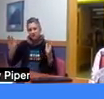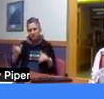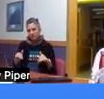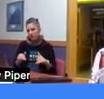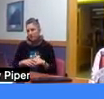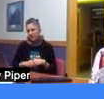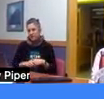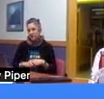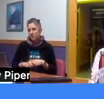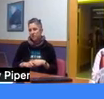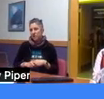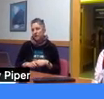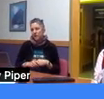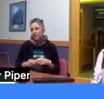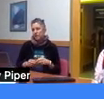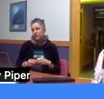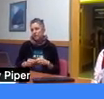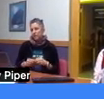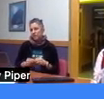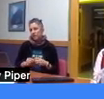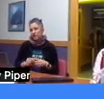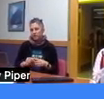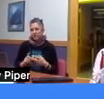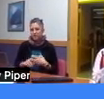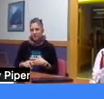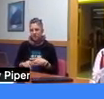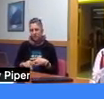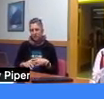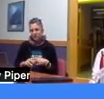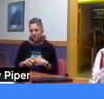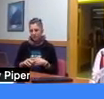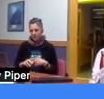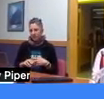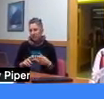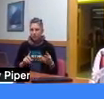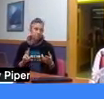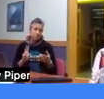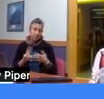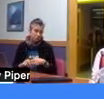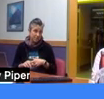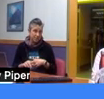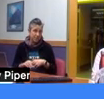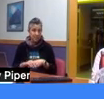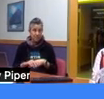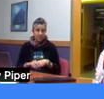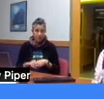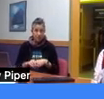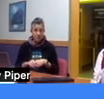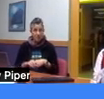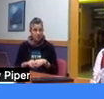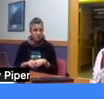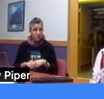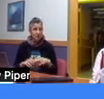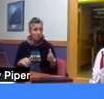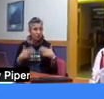Has these principles. And so, you know, we need to understand and recognize, respond. The patient doesn't need to